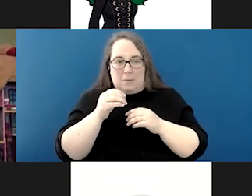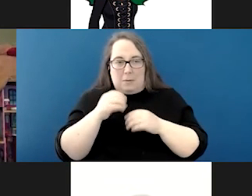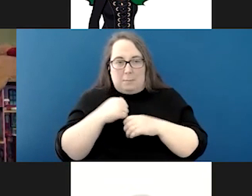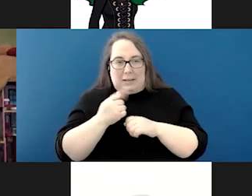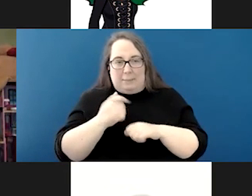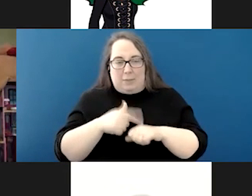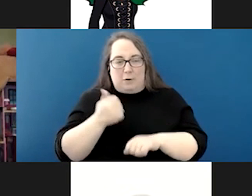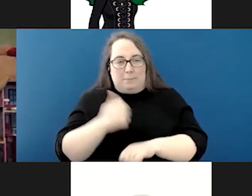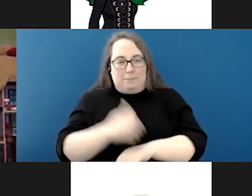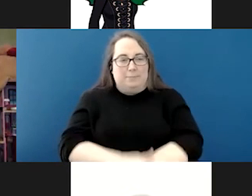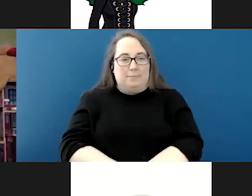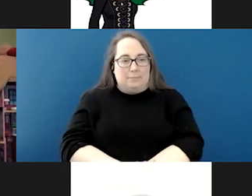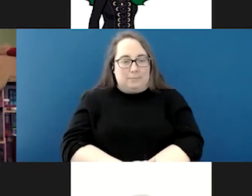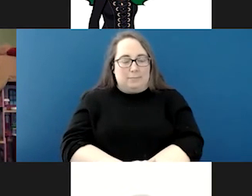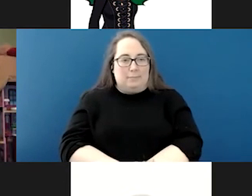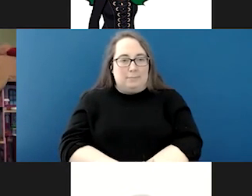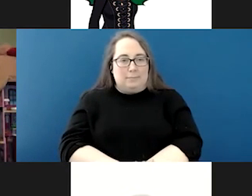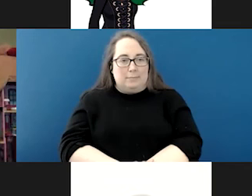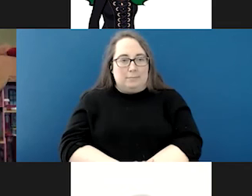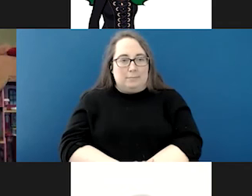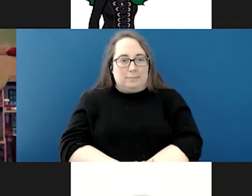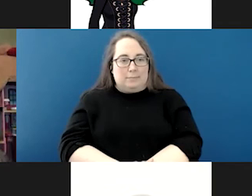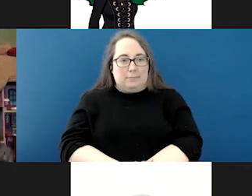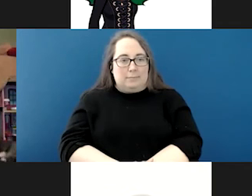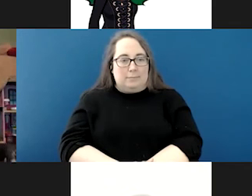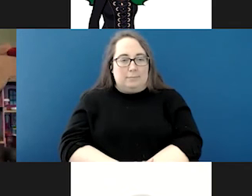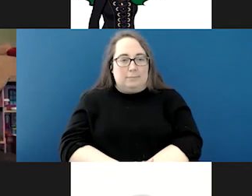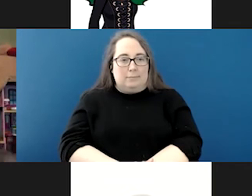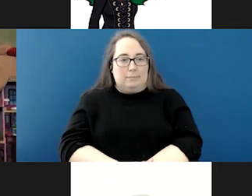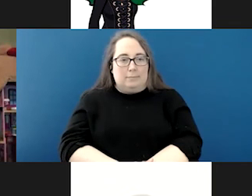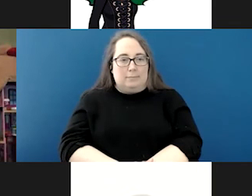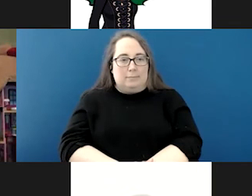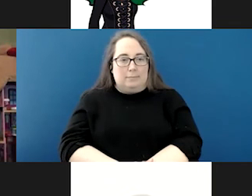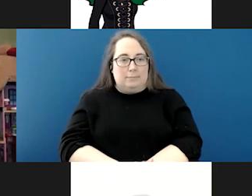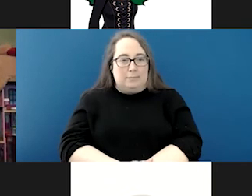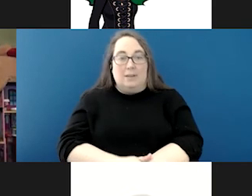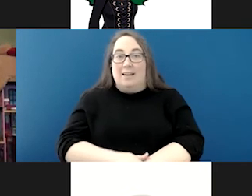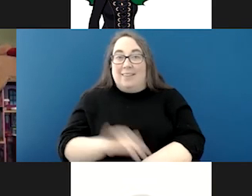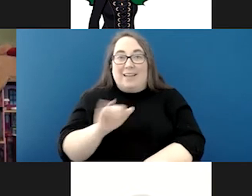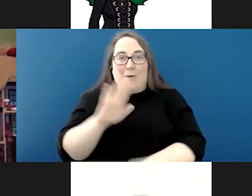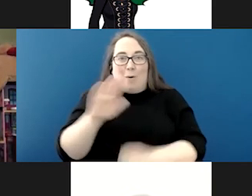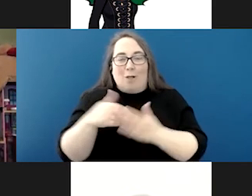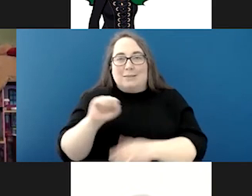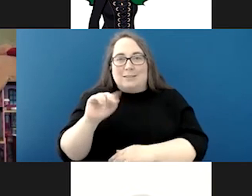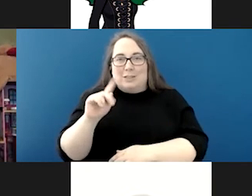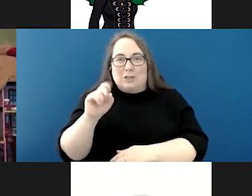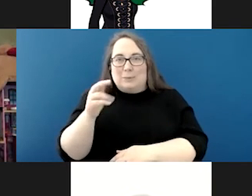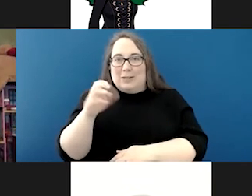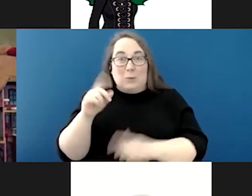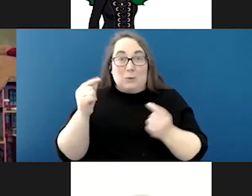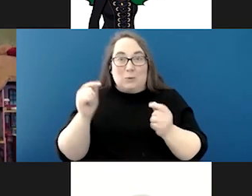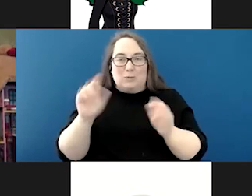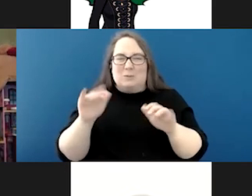as with all superhero endeavors, when you come across a problem, you just solve it. So I'm going to use the